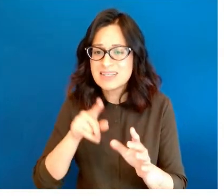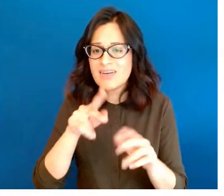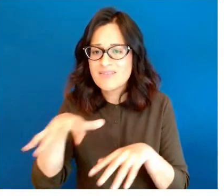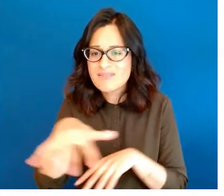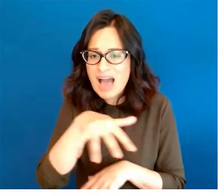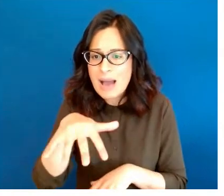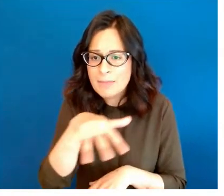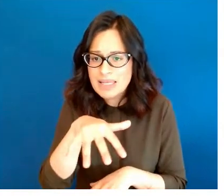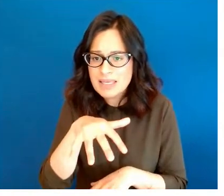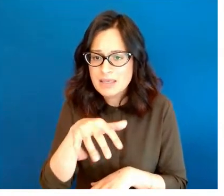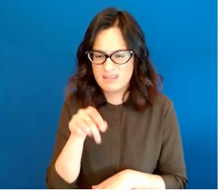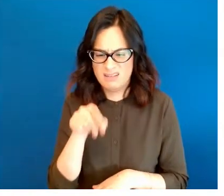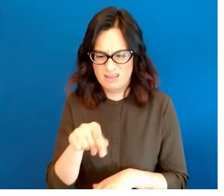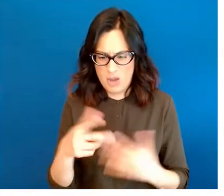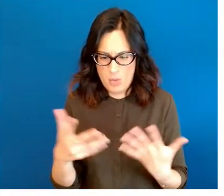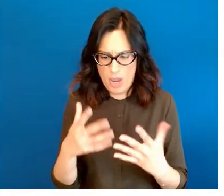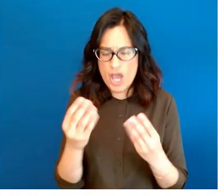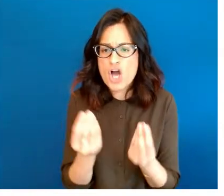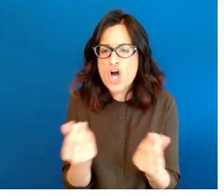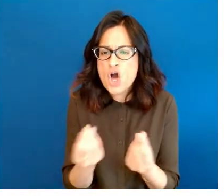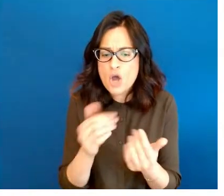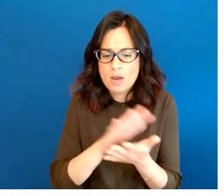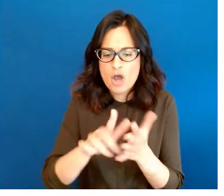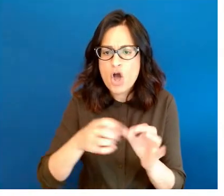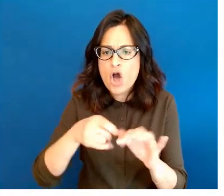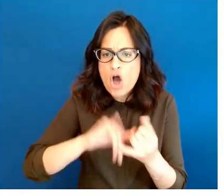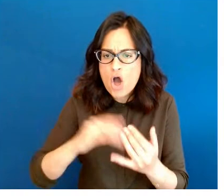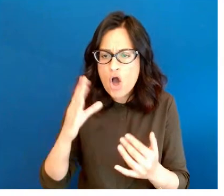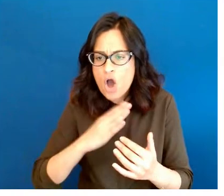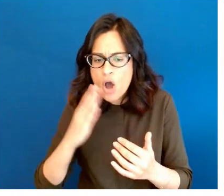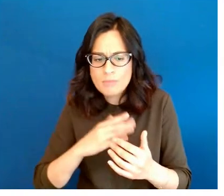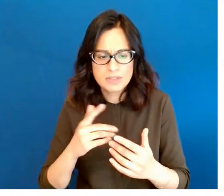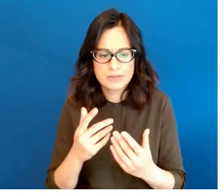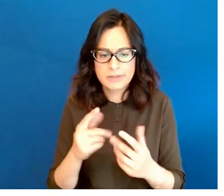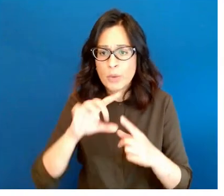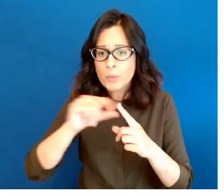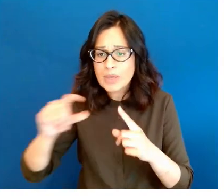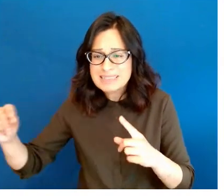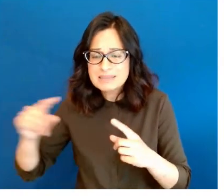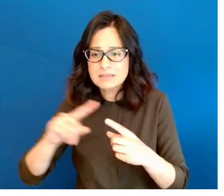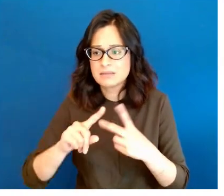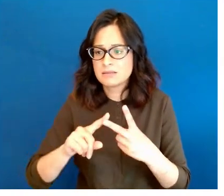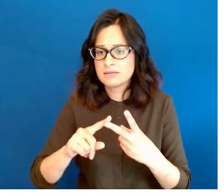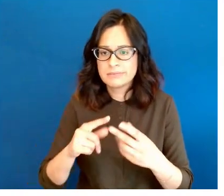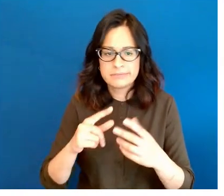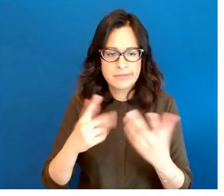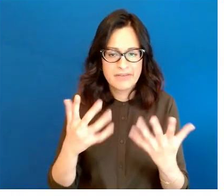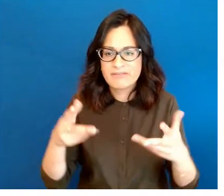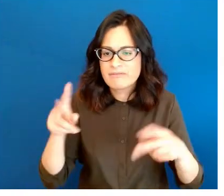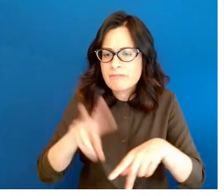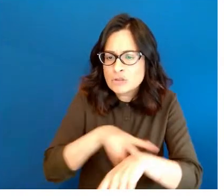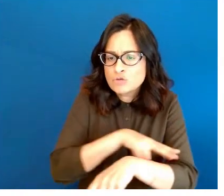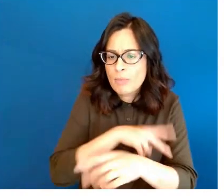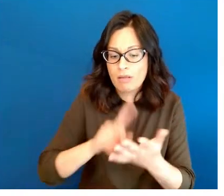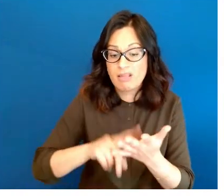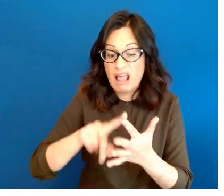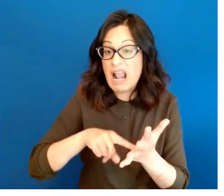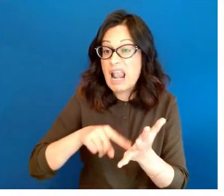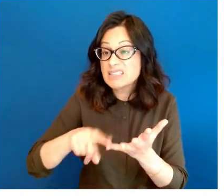you'll get that in herbs and weeds and vegetables like lettuce. So I always ask individuals with